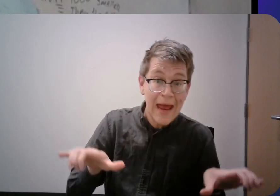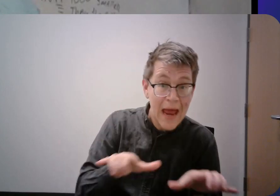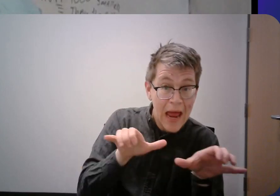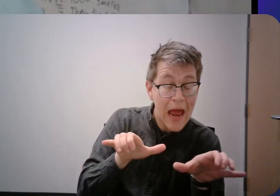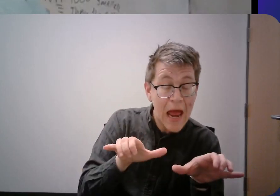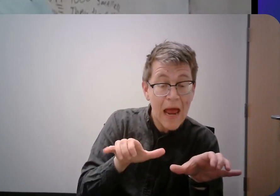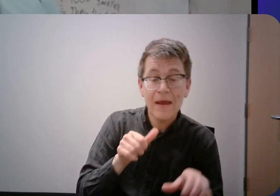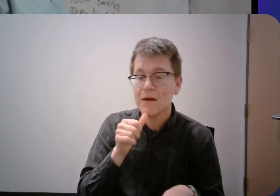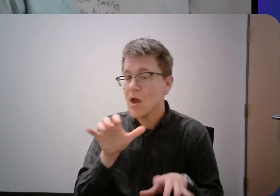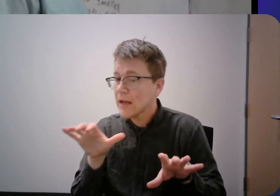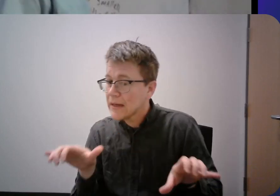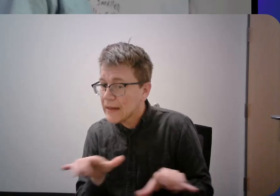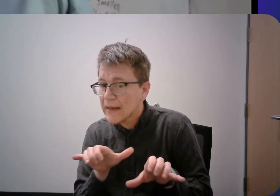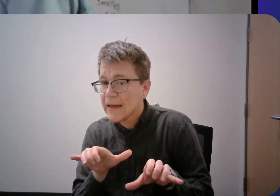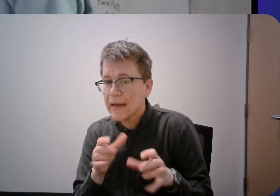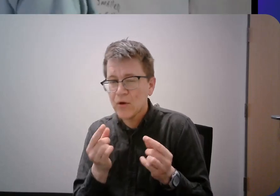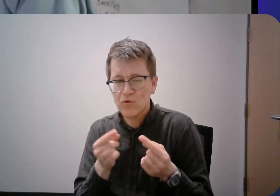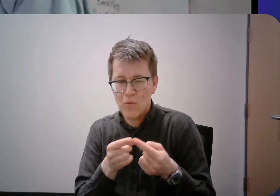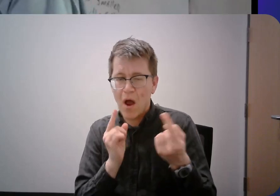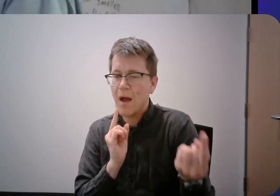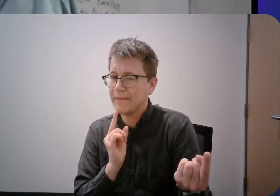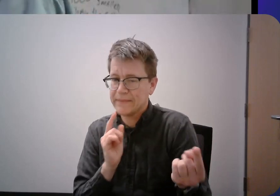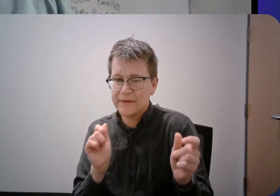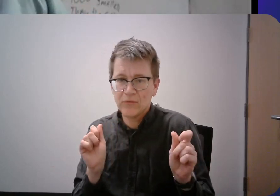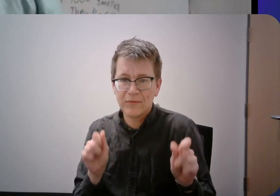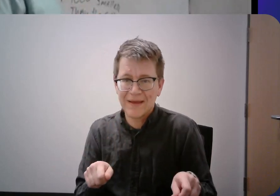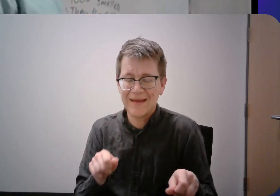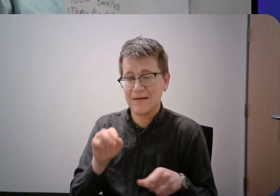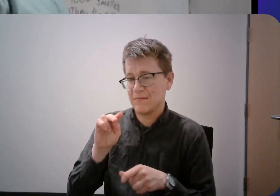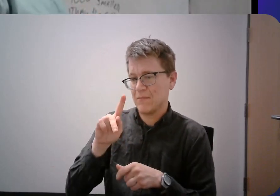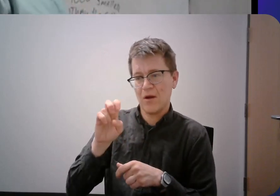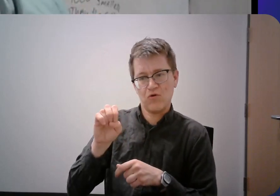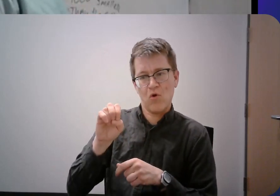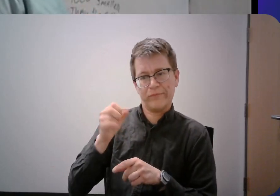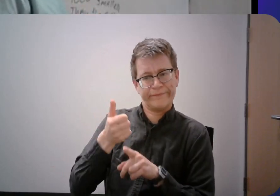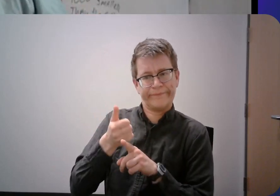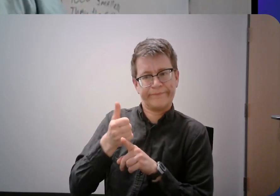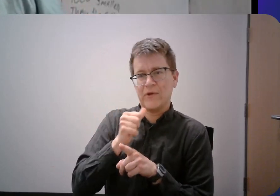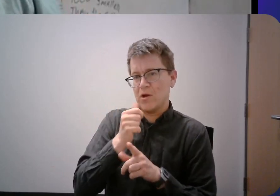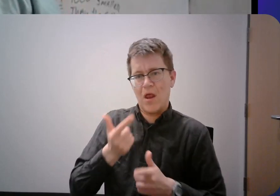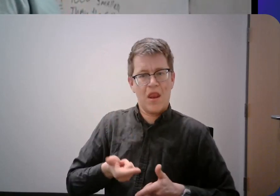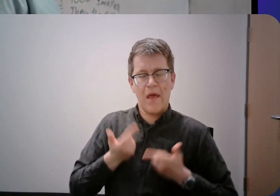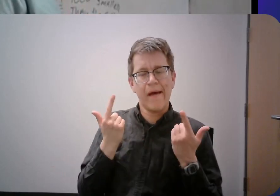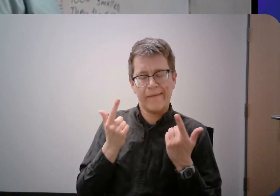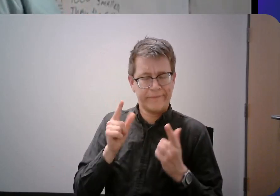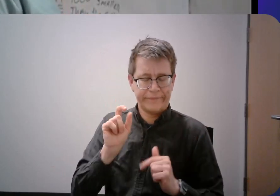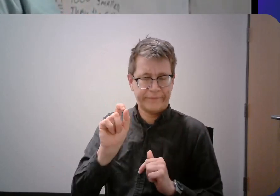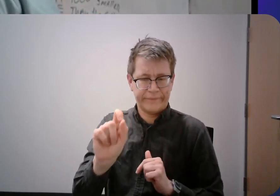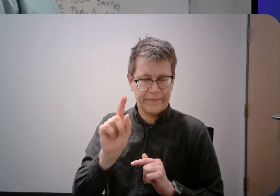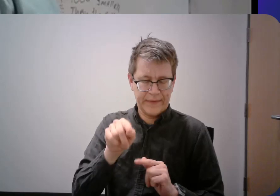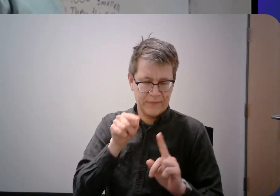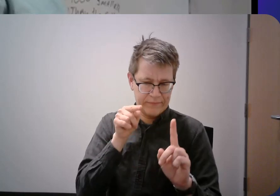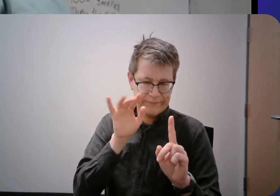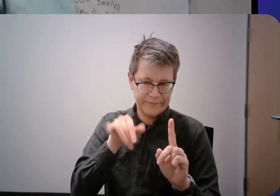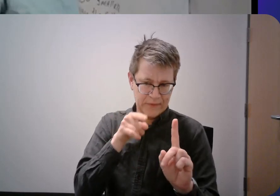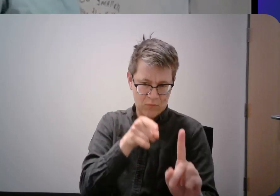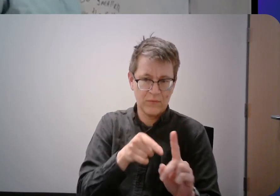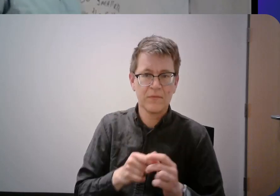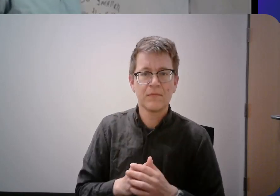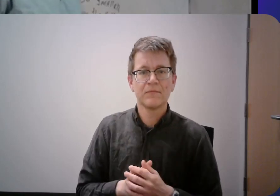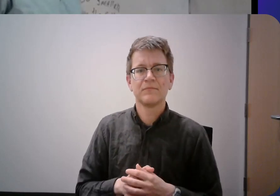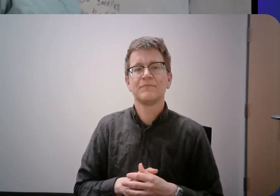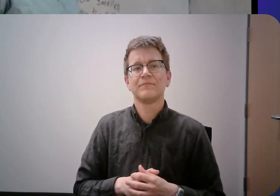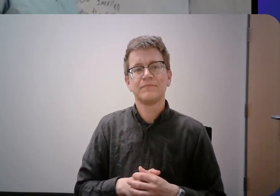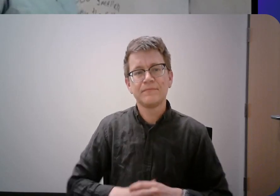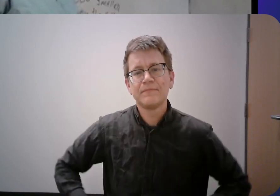Well, the good news is that's all we have to talk about when it comes to the cell. Now we have to talk about